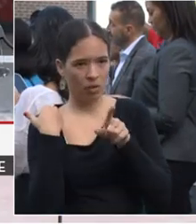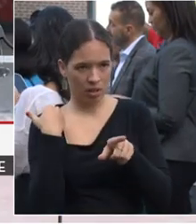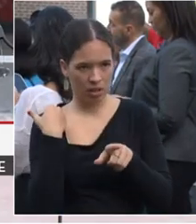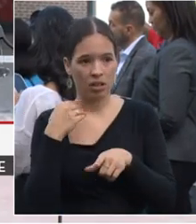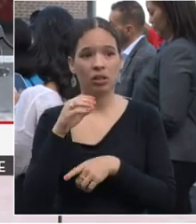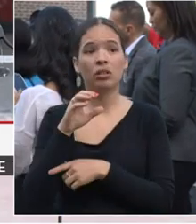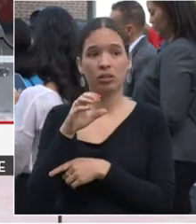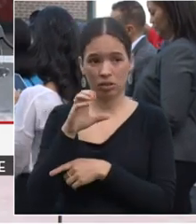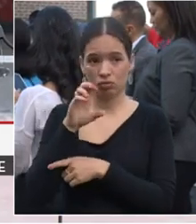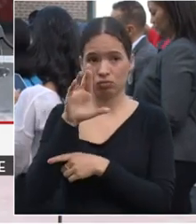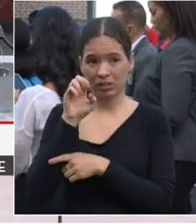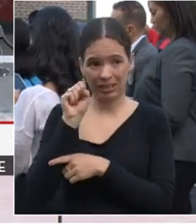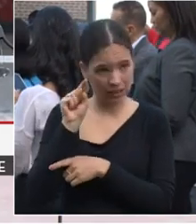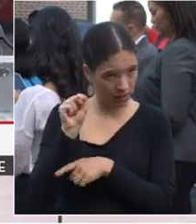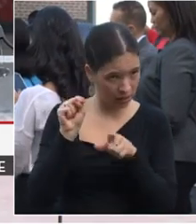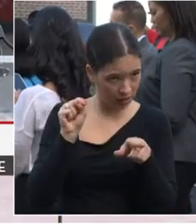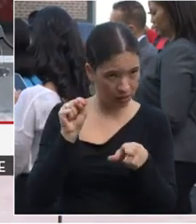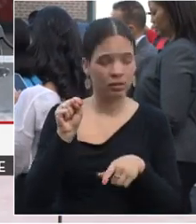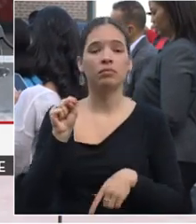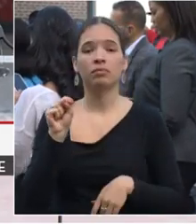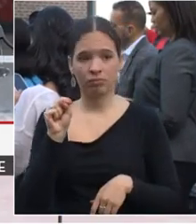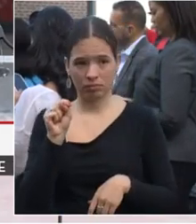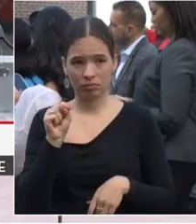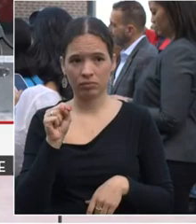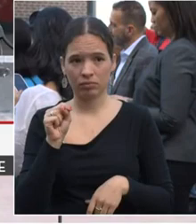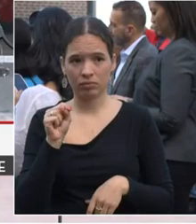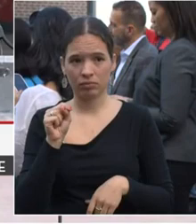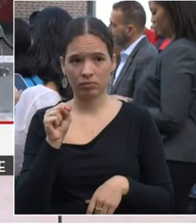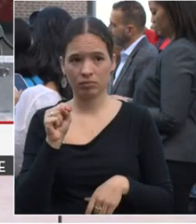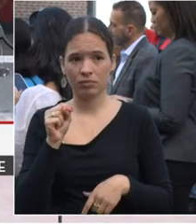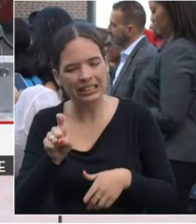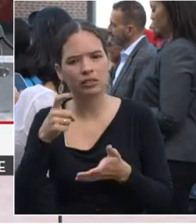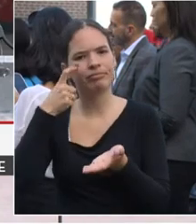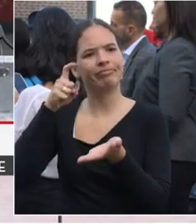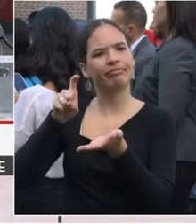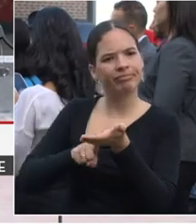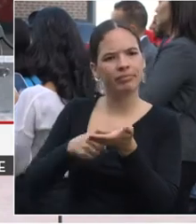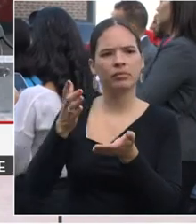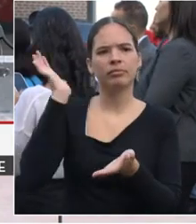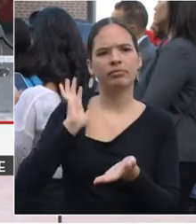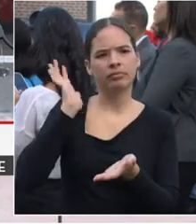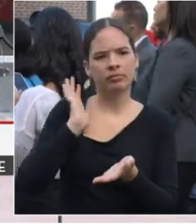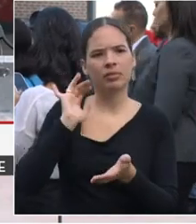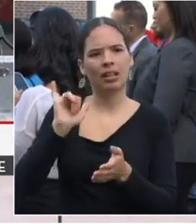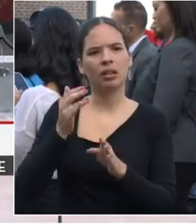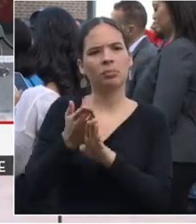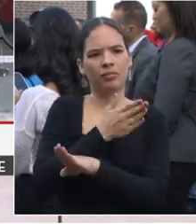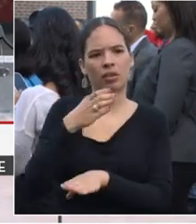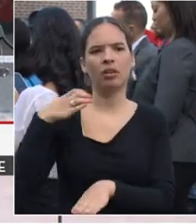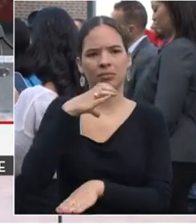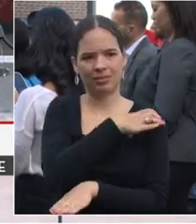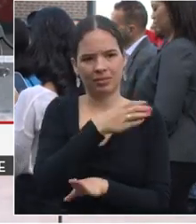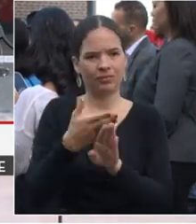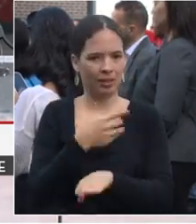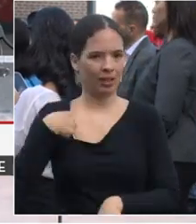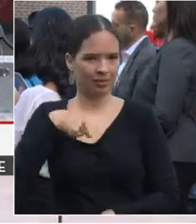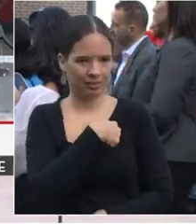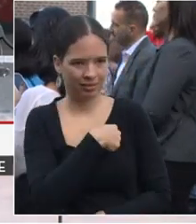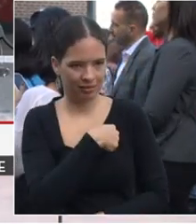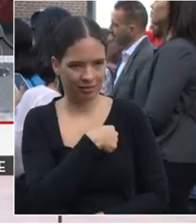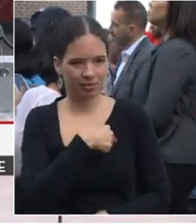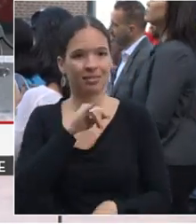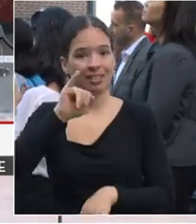be remiss if I did not again recognize the former ANC commissioners who have served during the inception of this project. They are